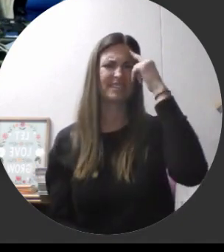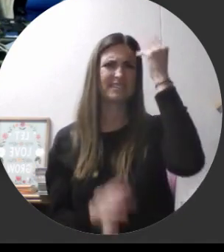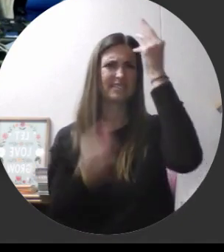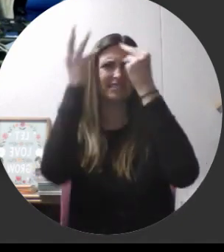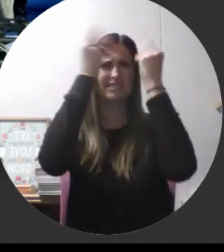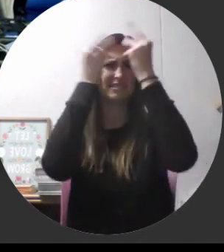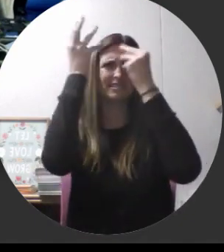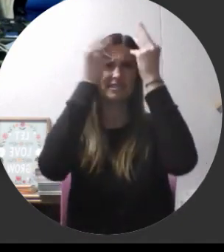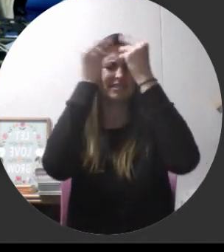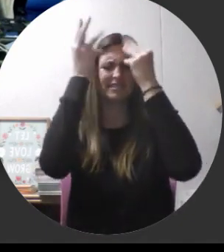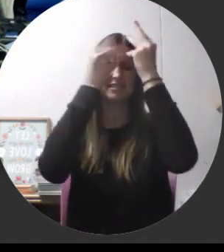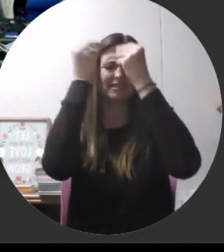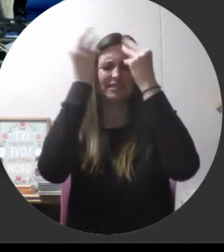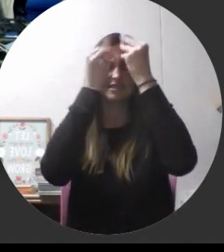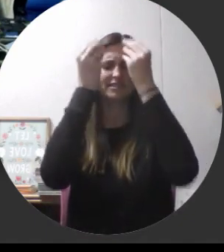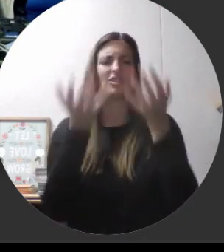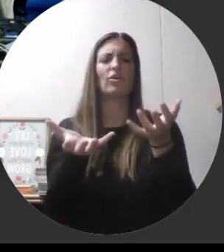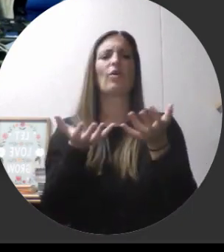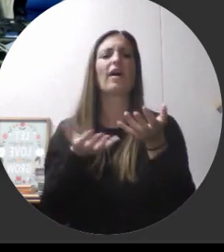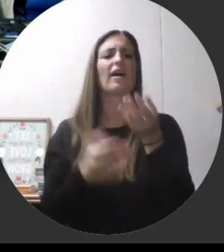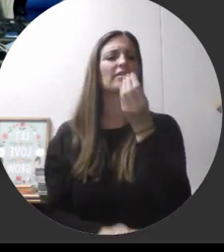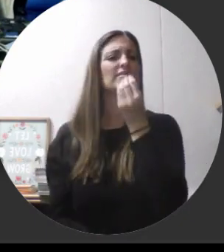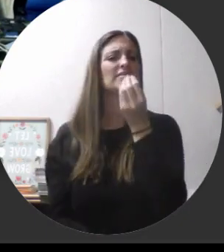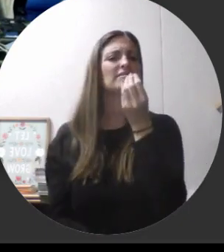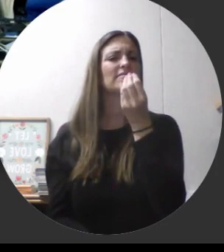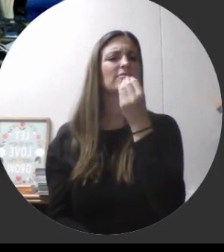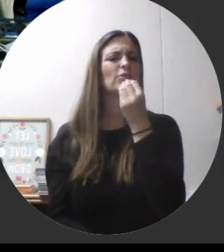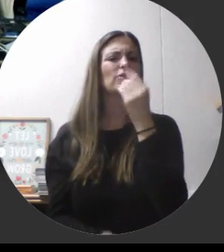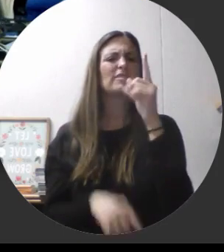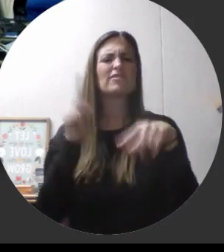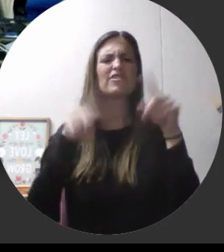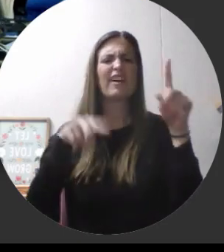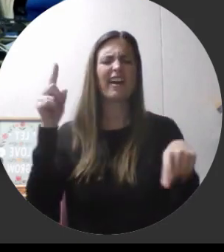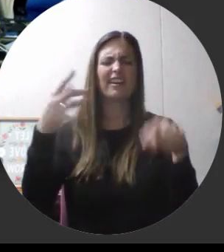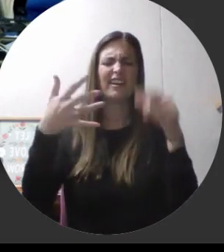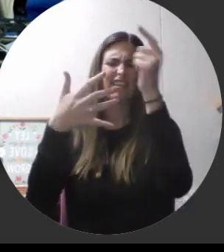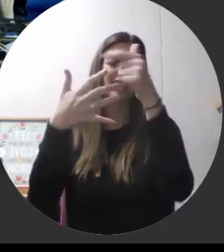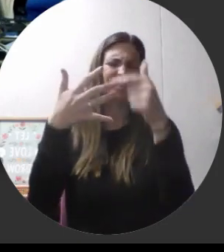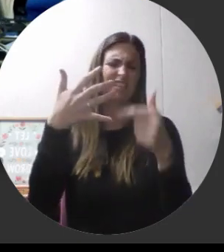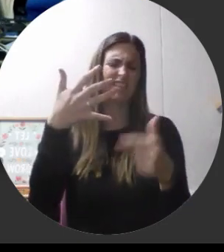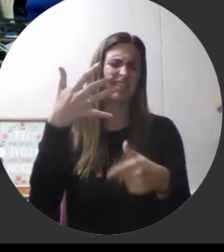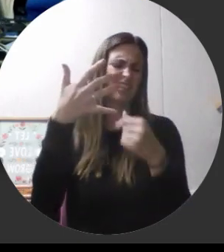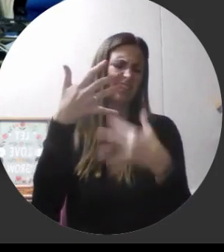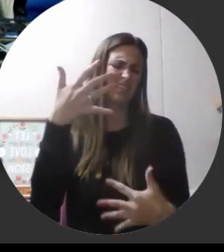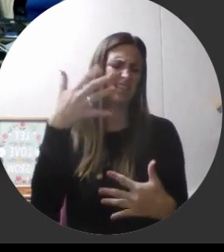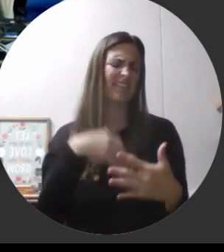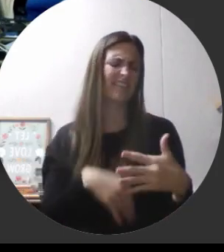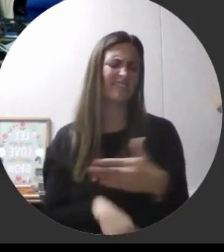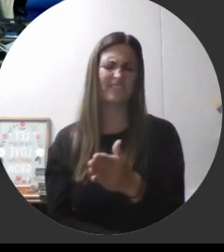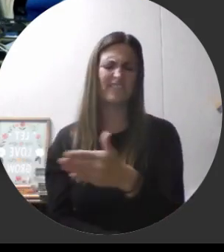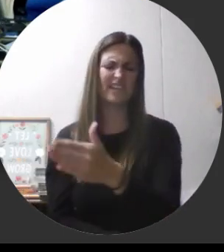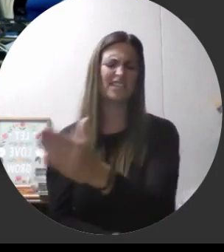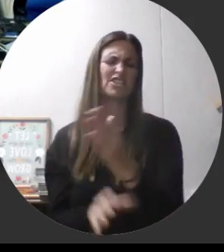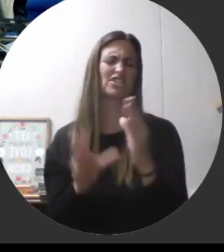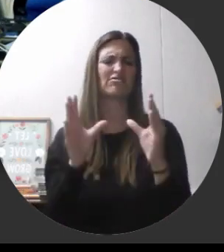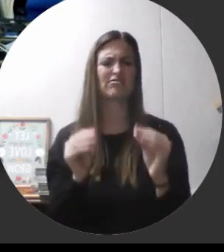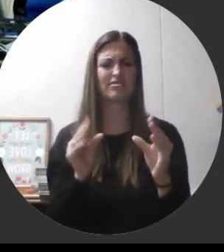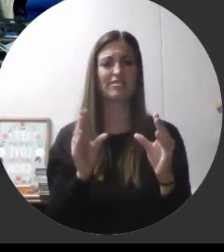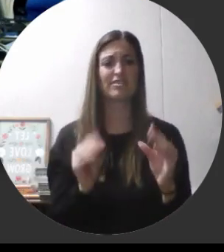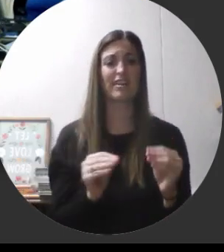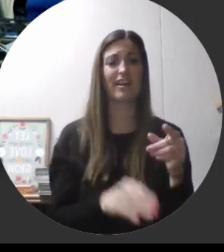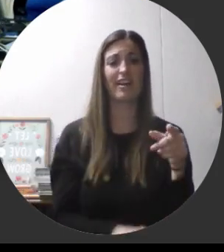tantalizing visions of food, tender spotted dabs and fat little brown rockfish and crunchy green crabs and juicy